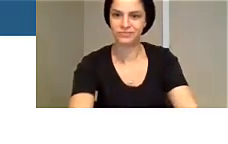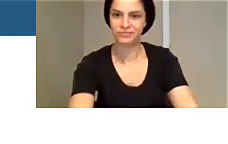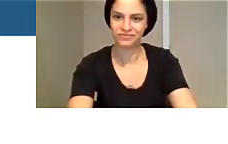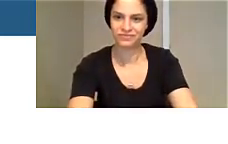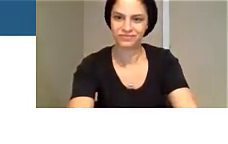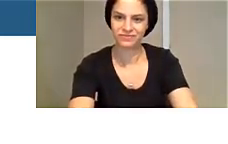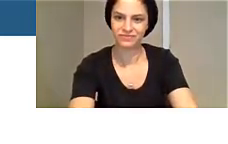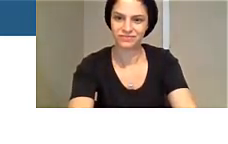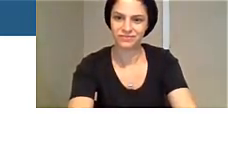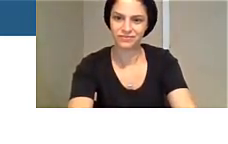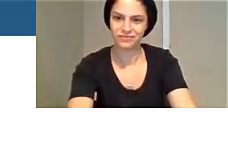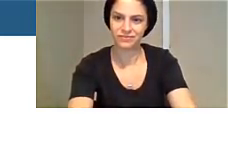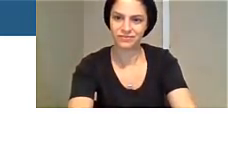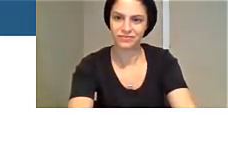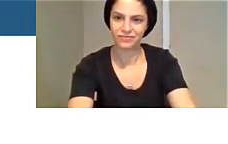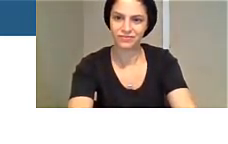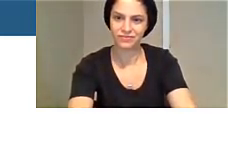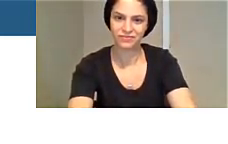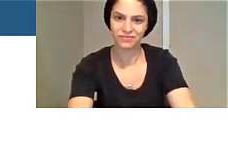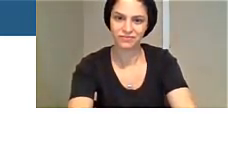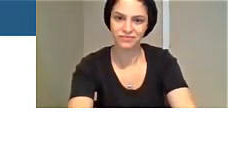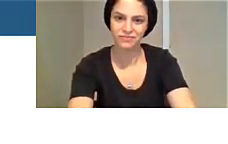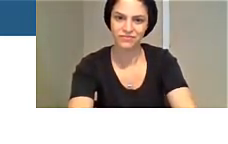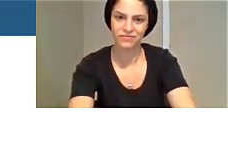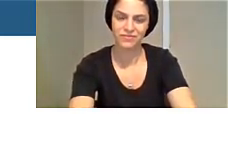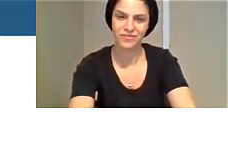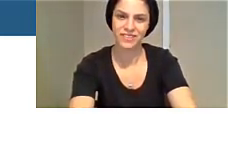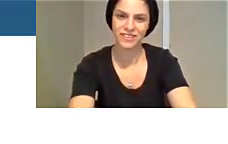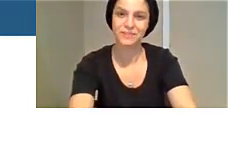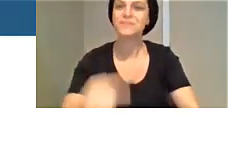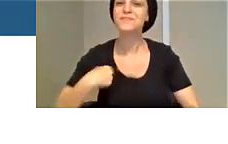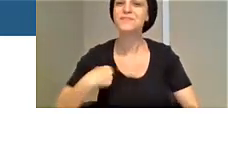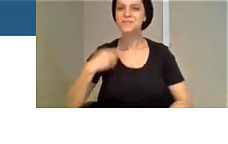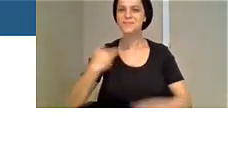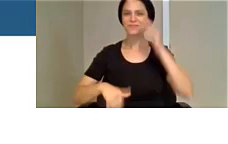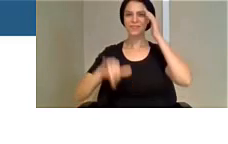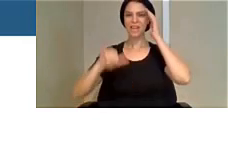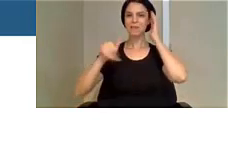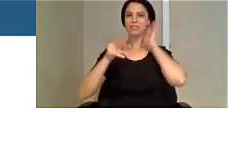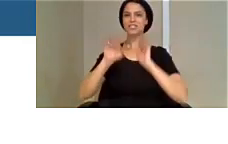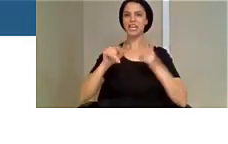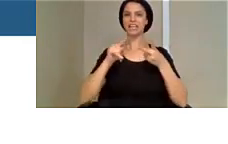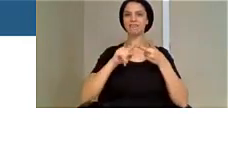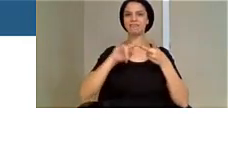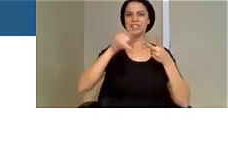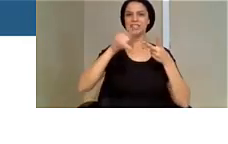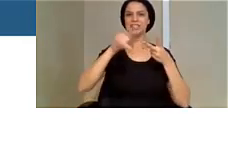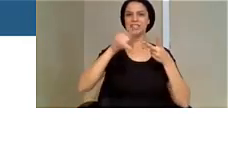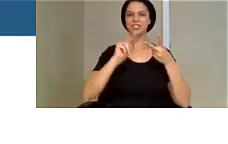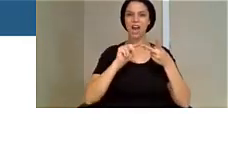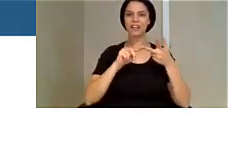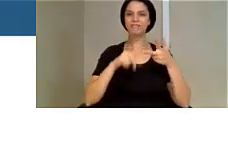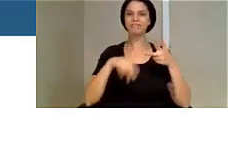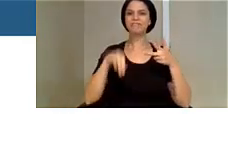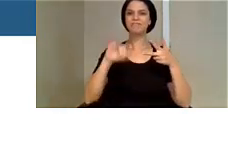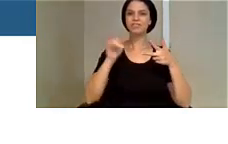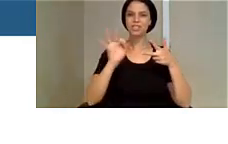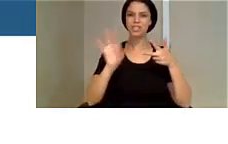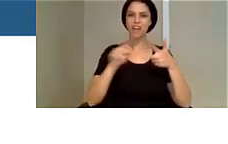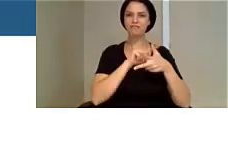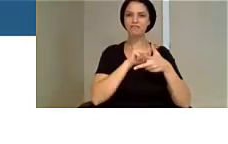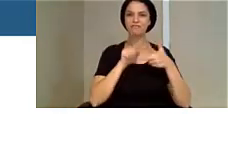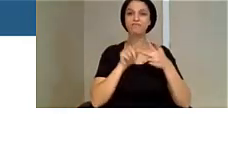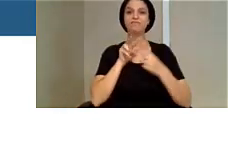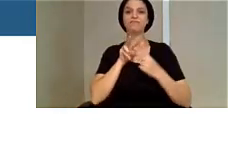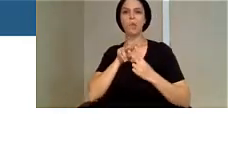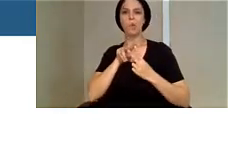I'm Jenny Travatori. I'm a technology implementation specialist. You can see John over there, also from my team. The two of us are